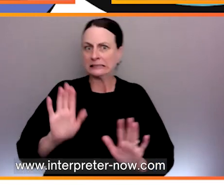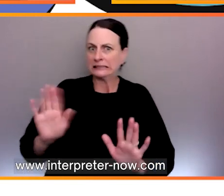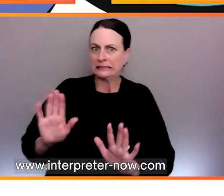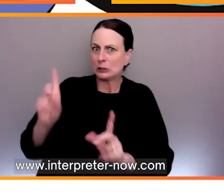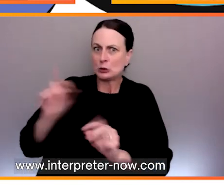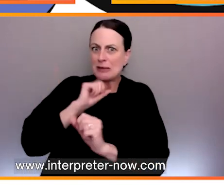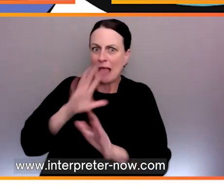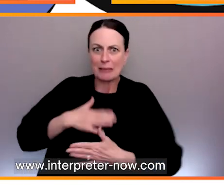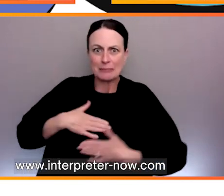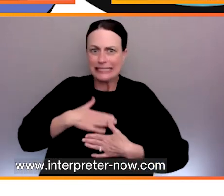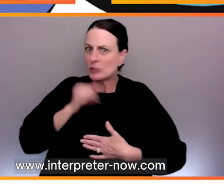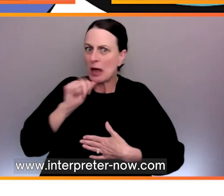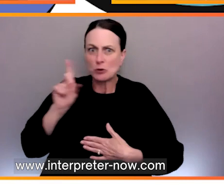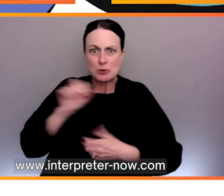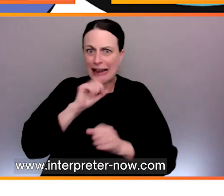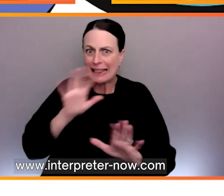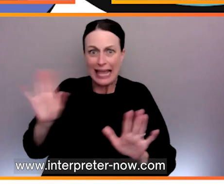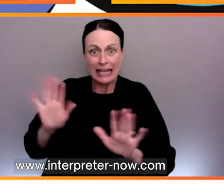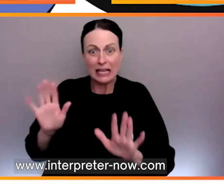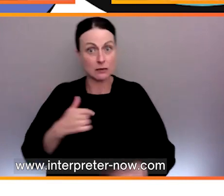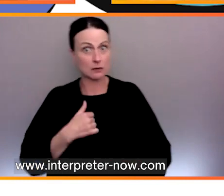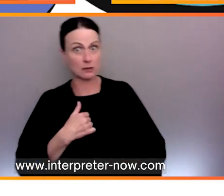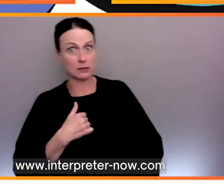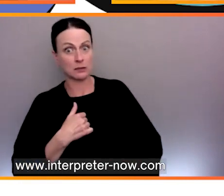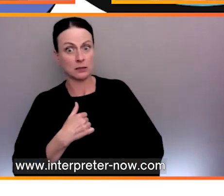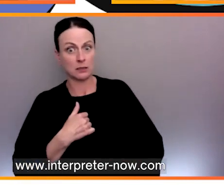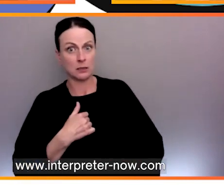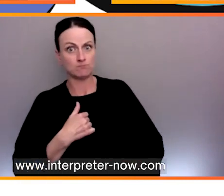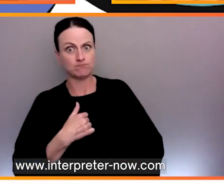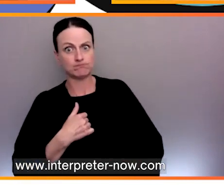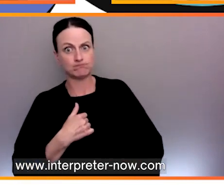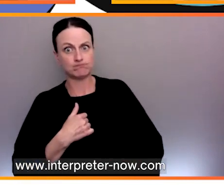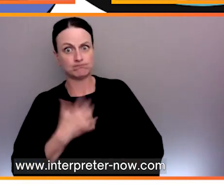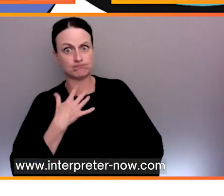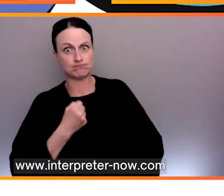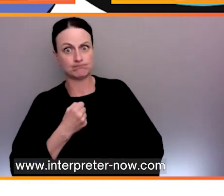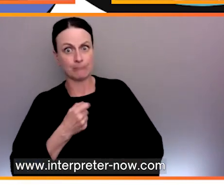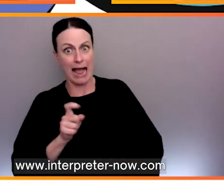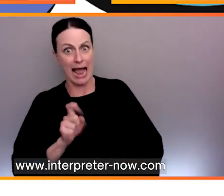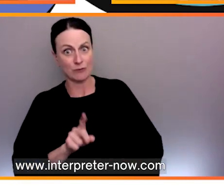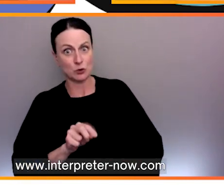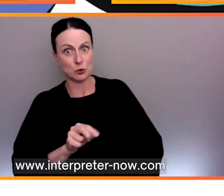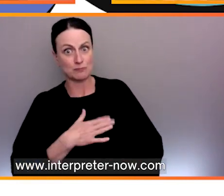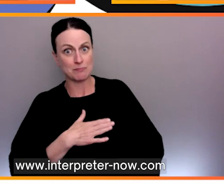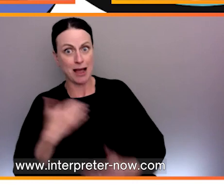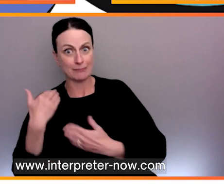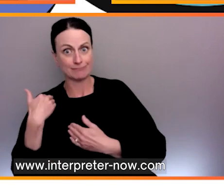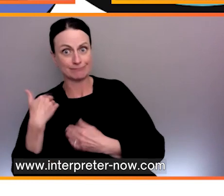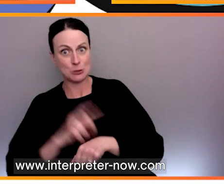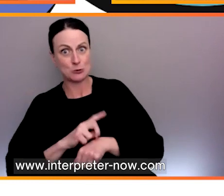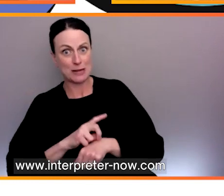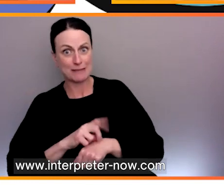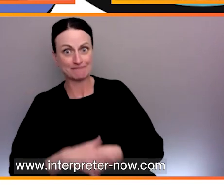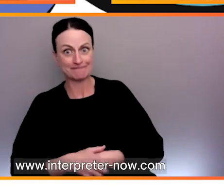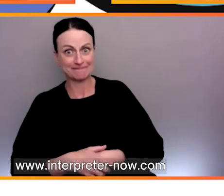well, I have to, in this role, what you've shared with me, I'm